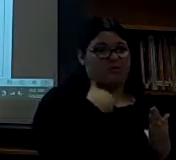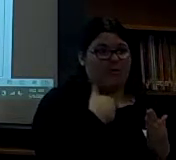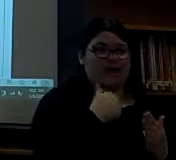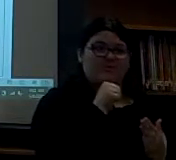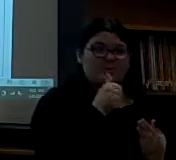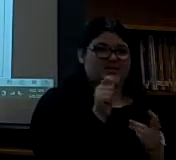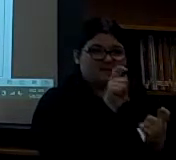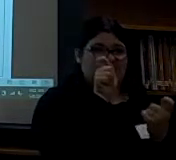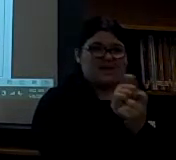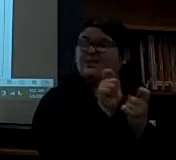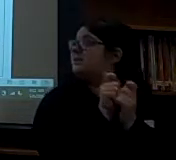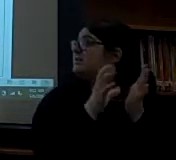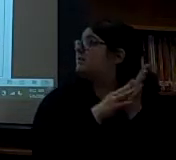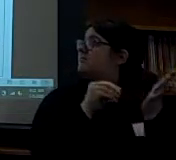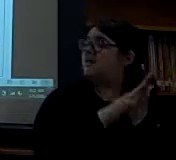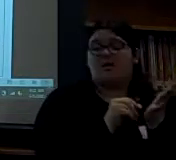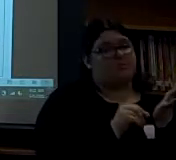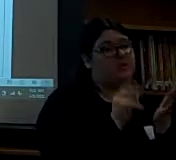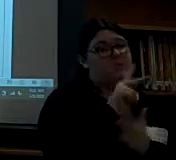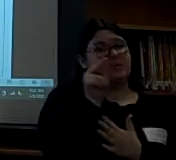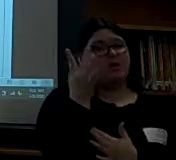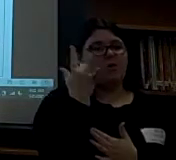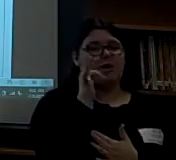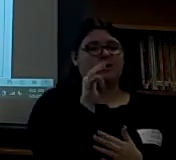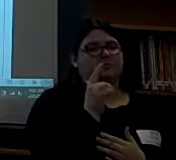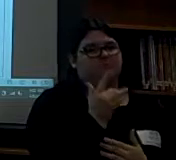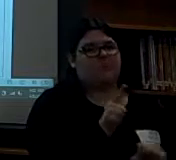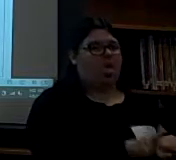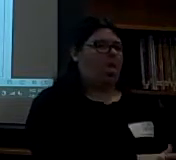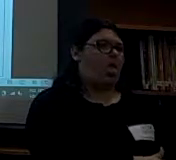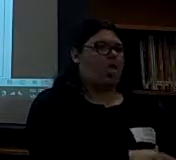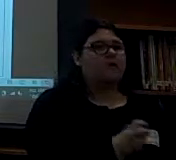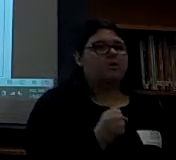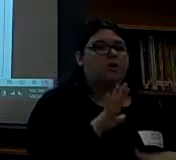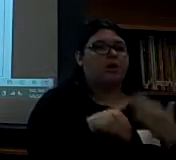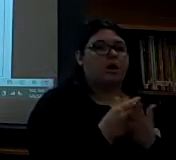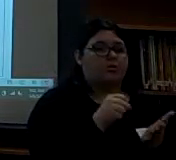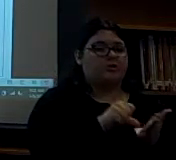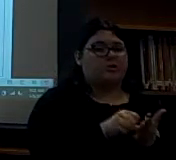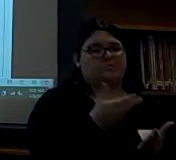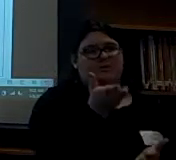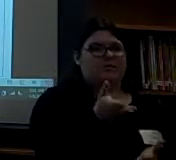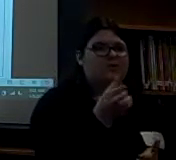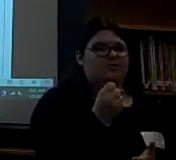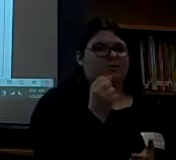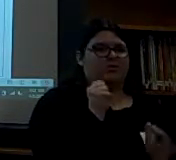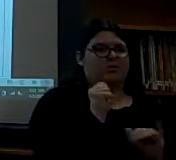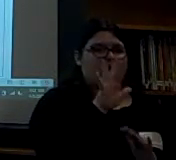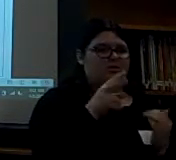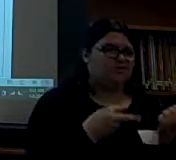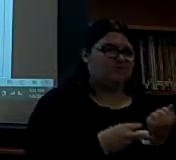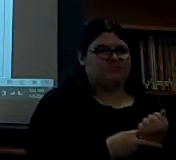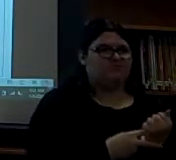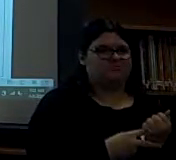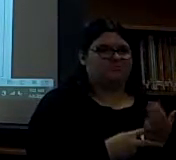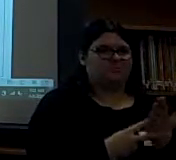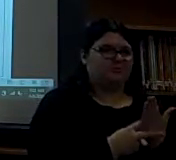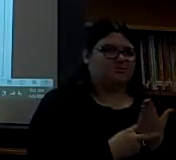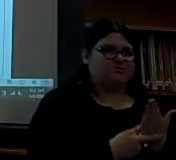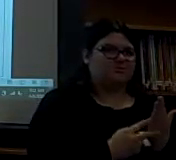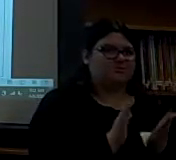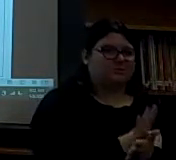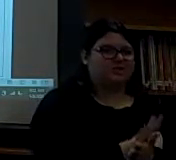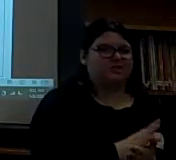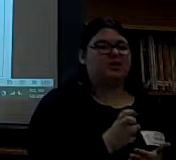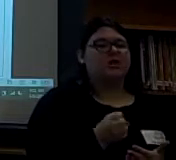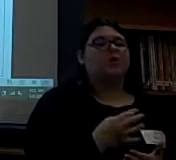That's not an exact replica of the PowerPoint because it would have been too long, but all these notes are there, so it's sort of like your cheat sheet. So what we